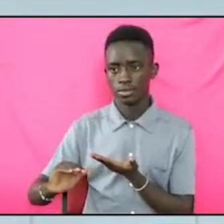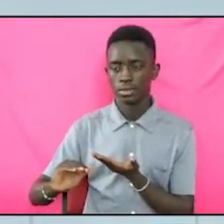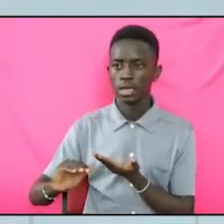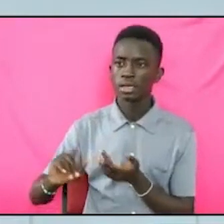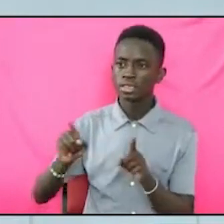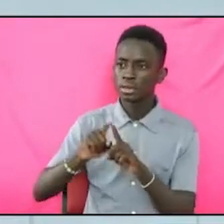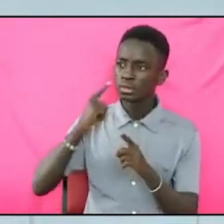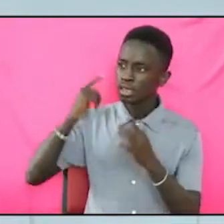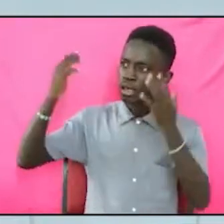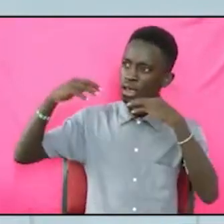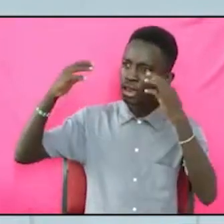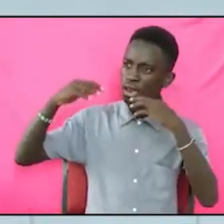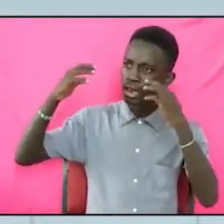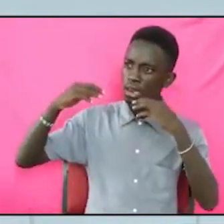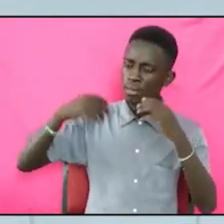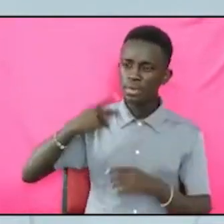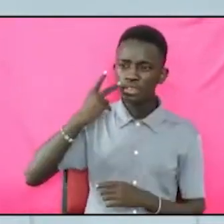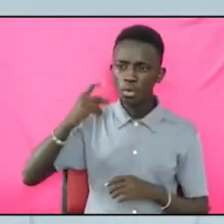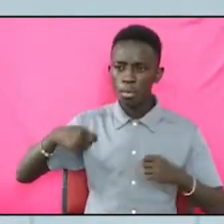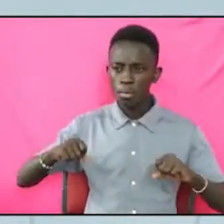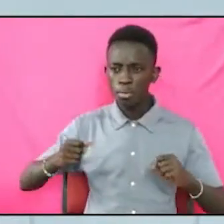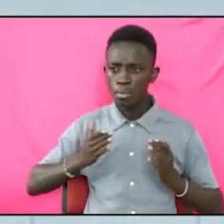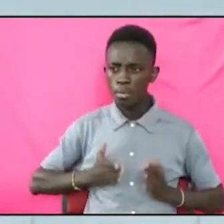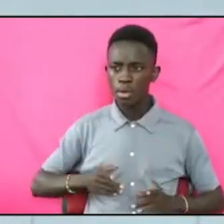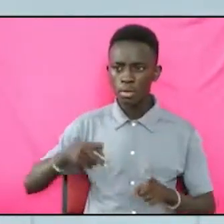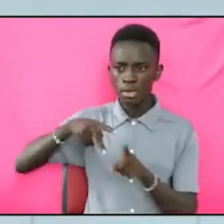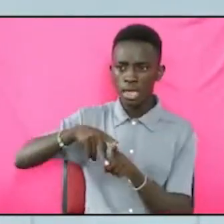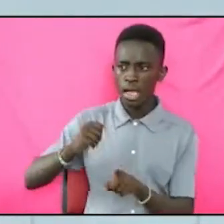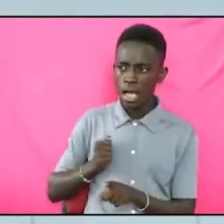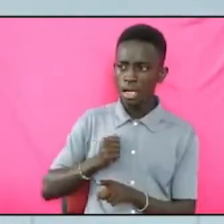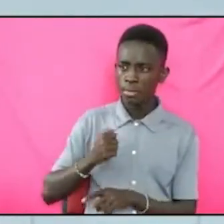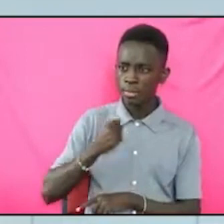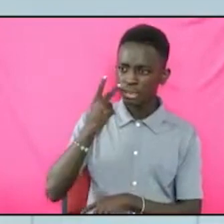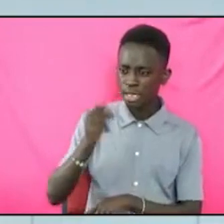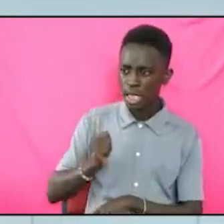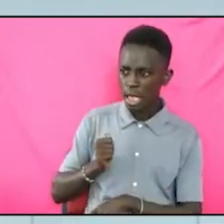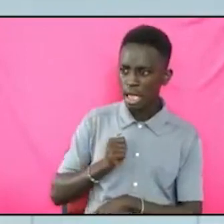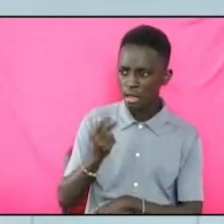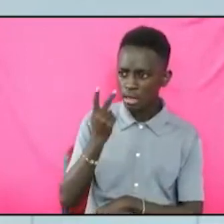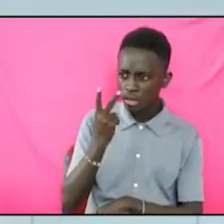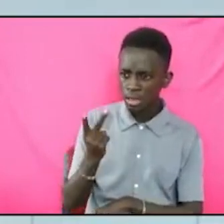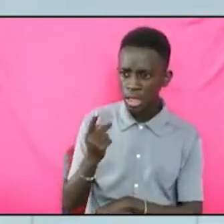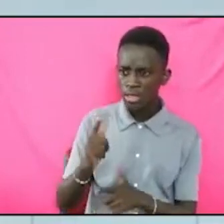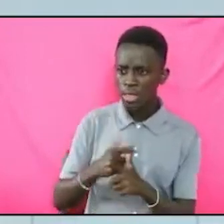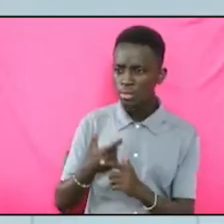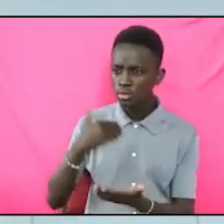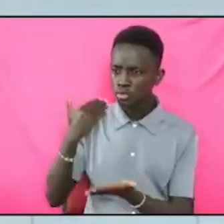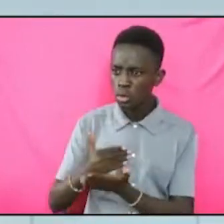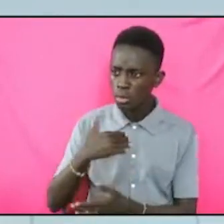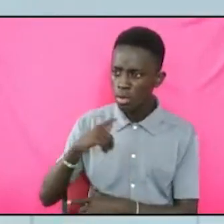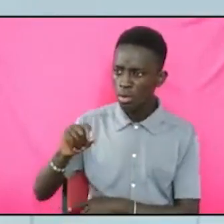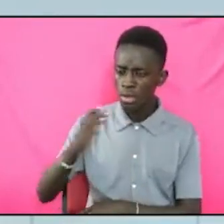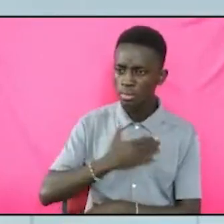and I saw somebody on a motorbike carrying a lady whom I know, a distant relative of mine, and I stopped and said, please get into the